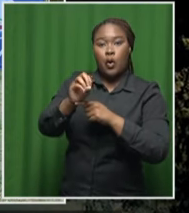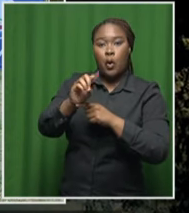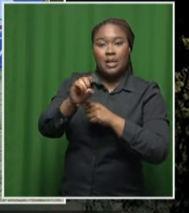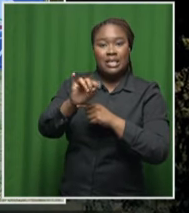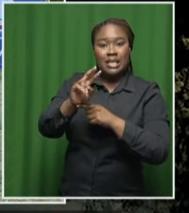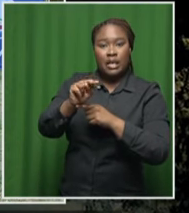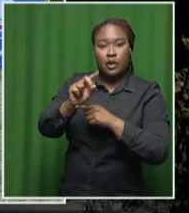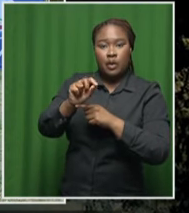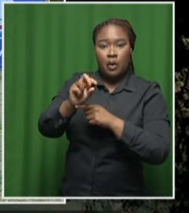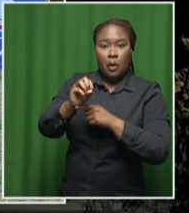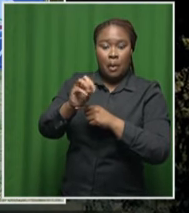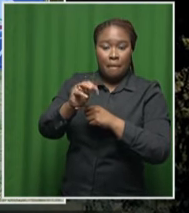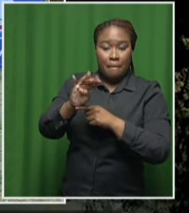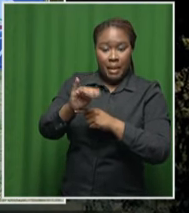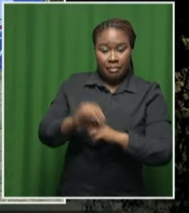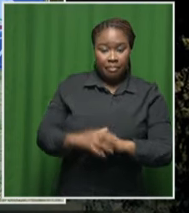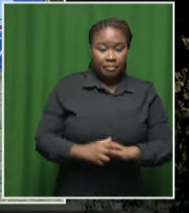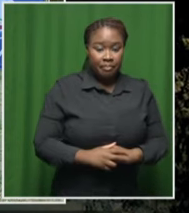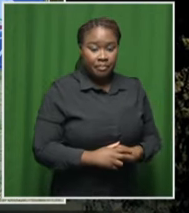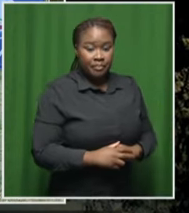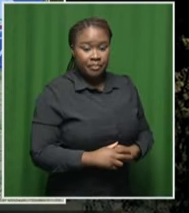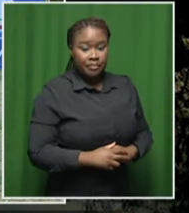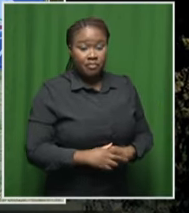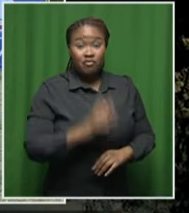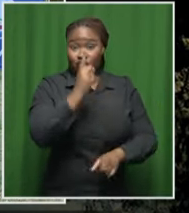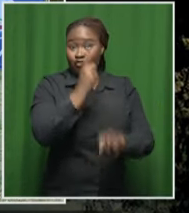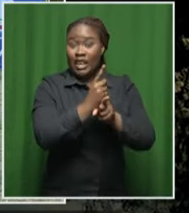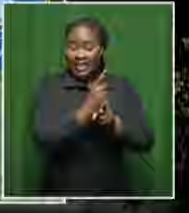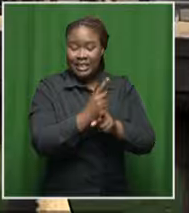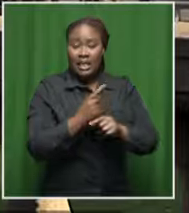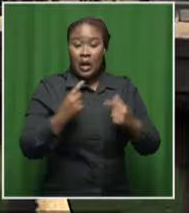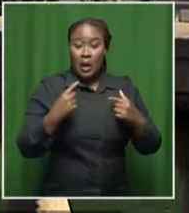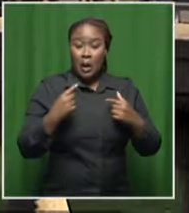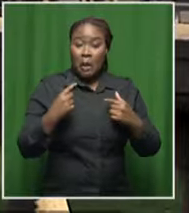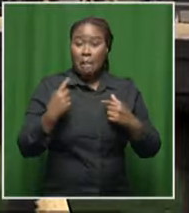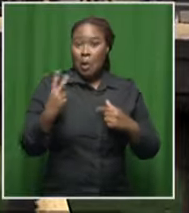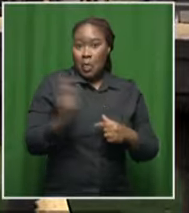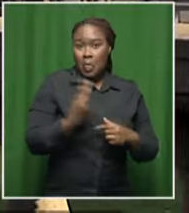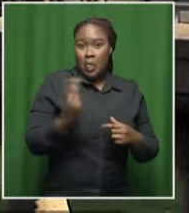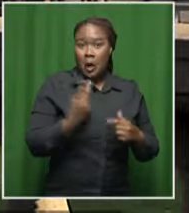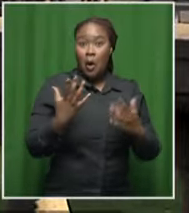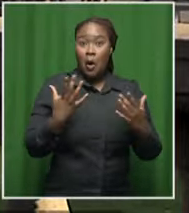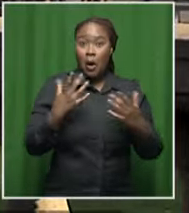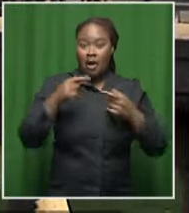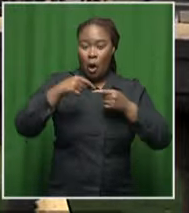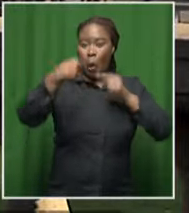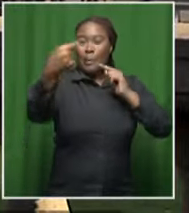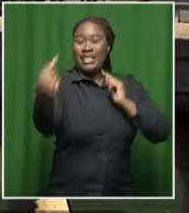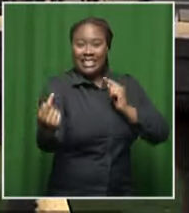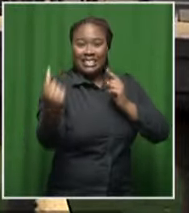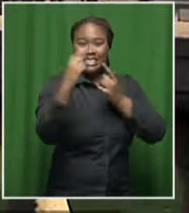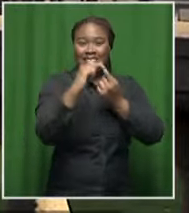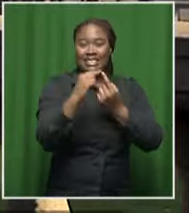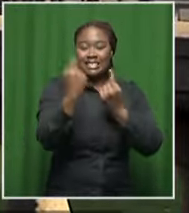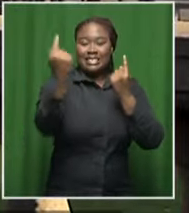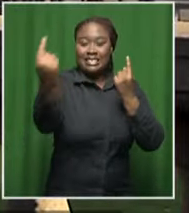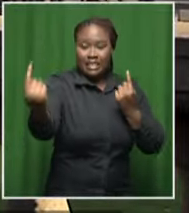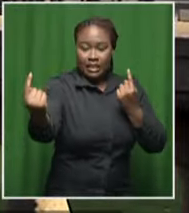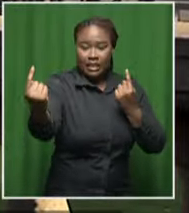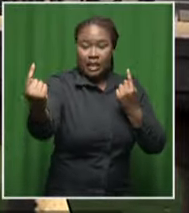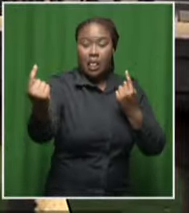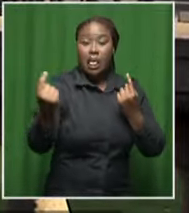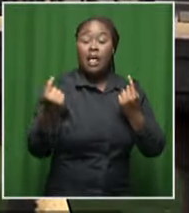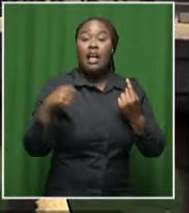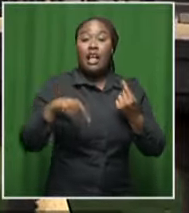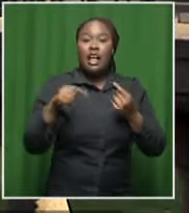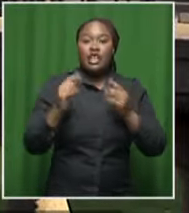you. Annie, you're quite right. We are both in Church Square on opposite sides of Church Square. Now, where we're